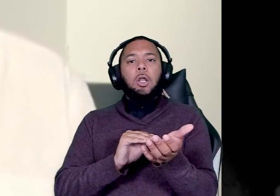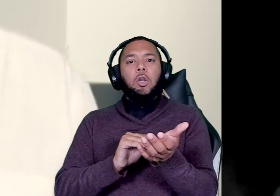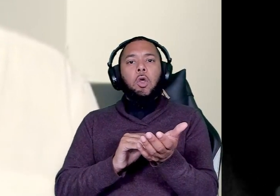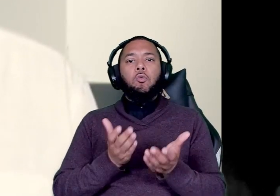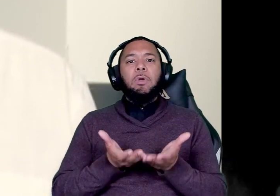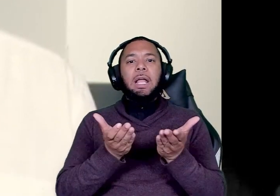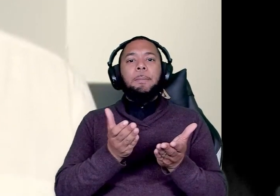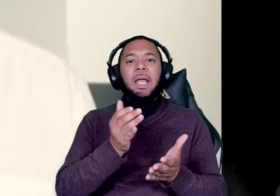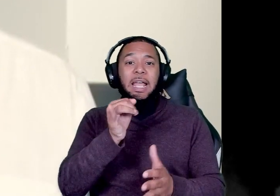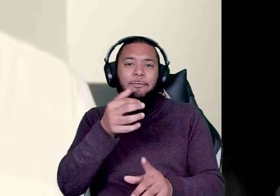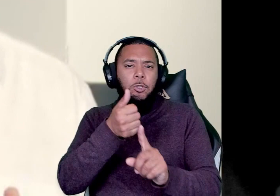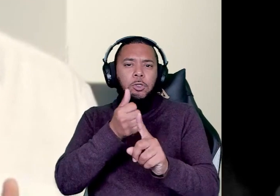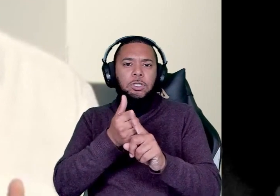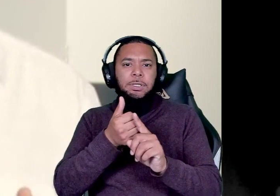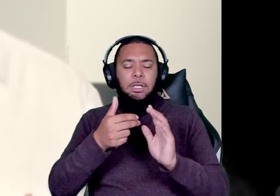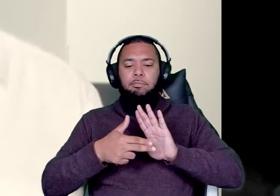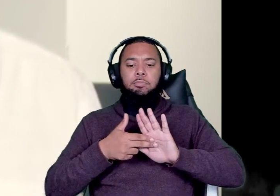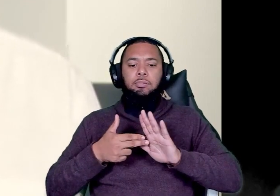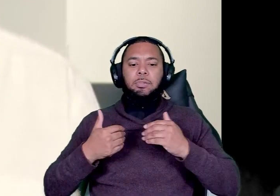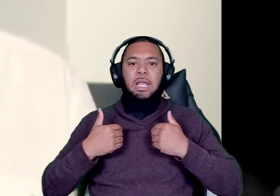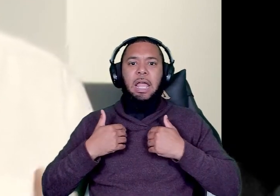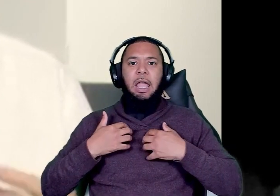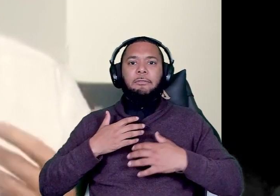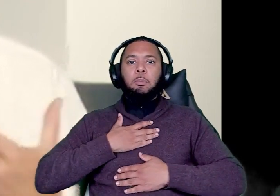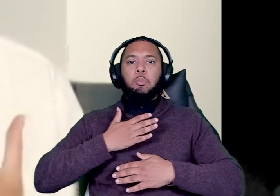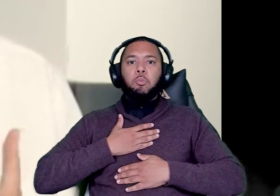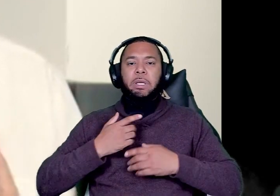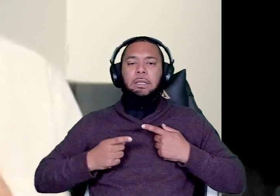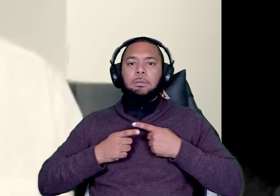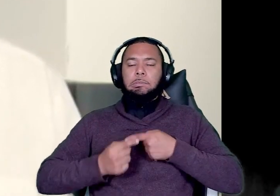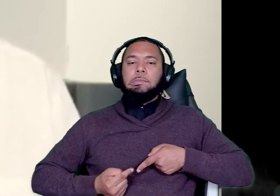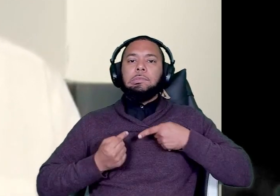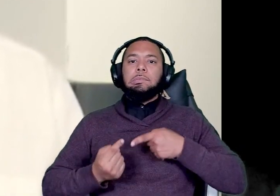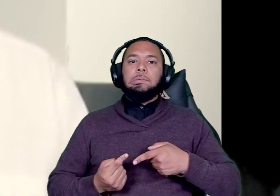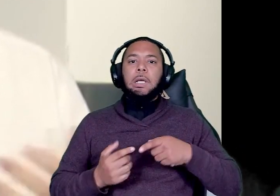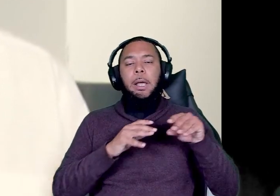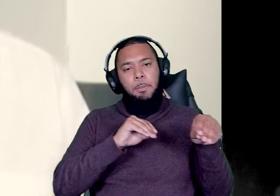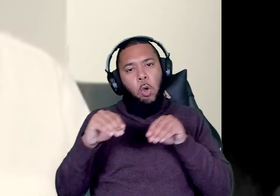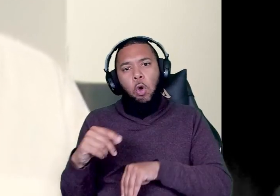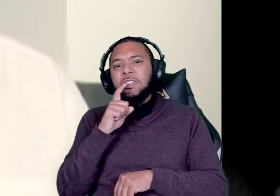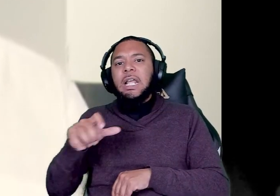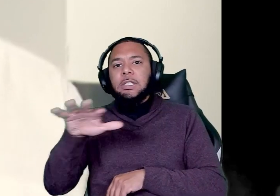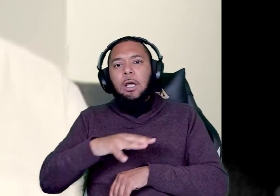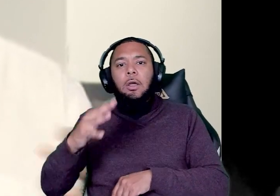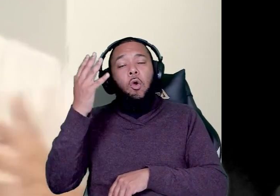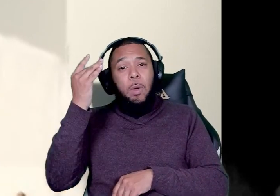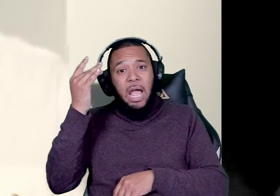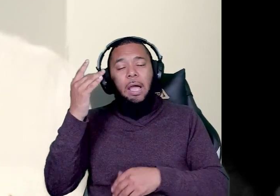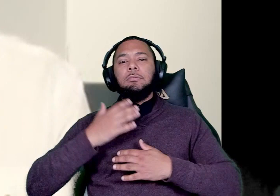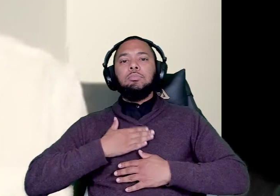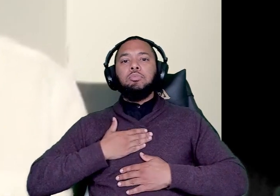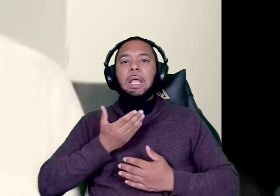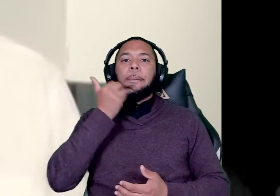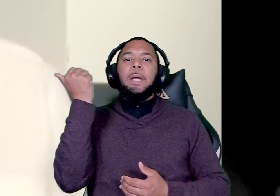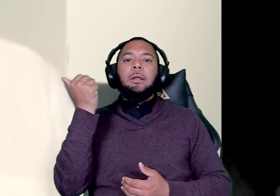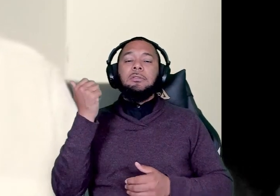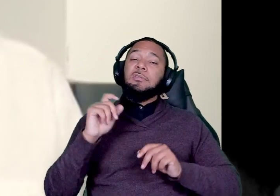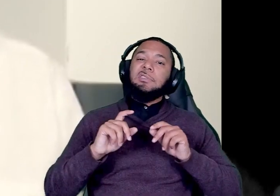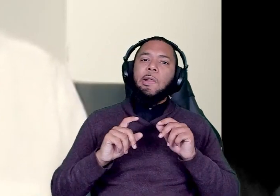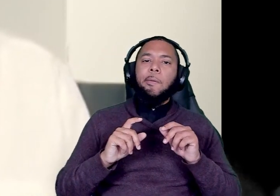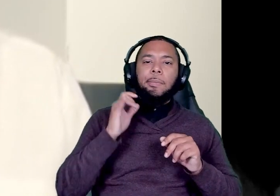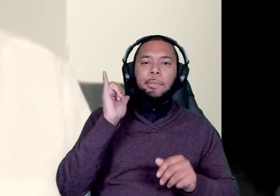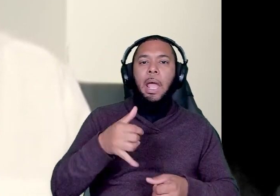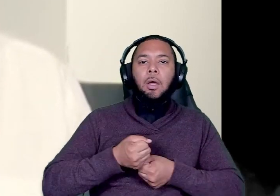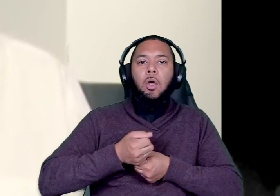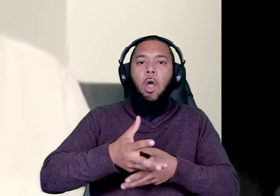have lung issues move to the desert areas so that they can breathe easier. This led to quite an inflow of humans into desert